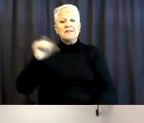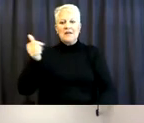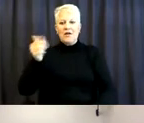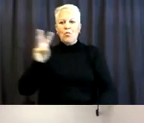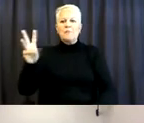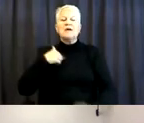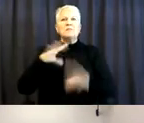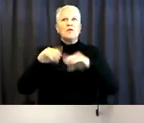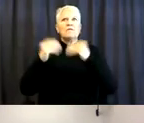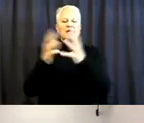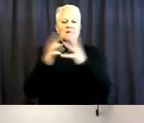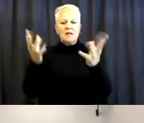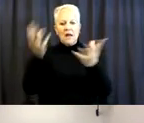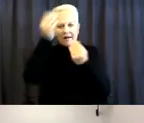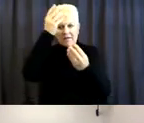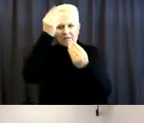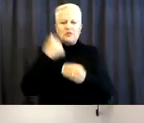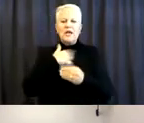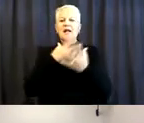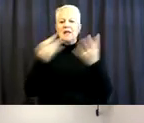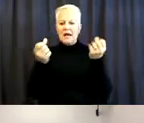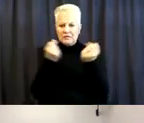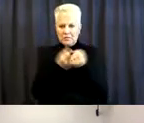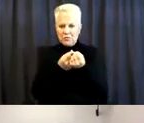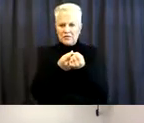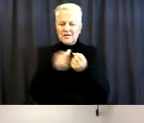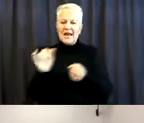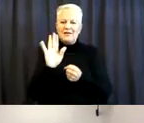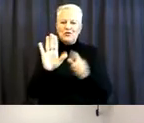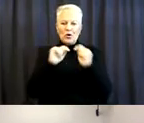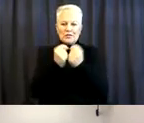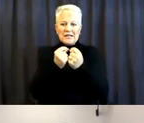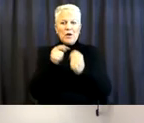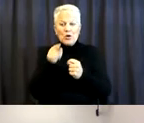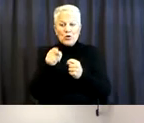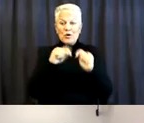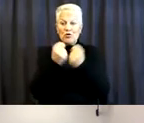lot of information and a lot of supports as you and your